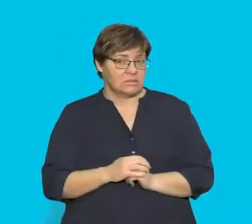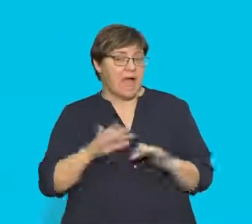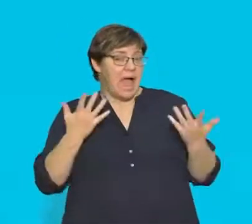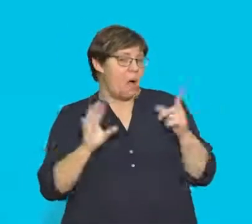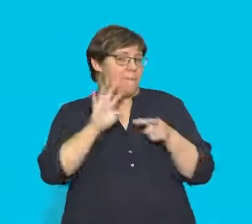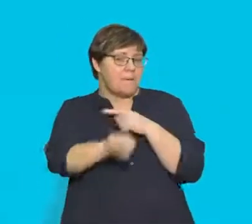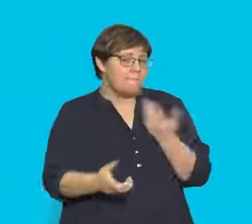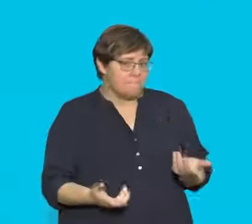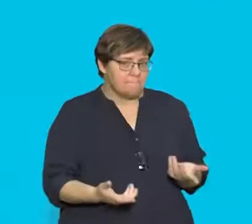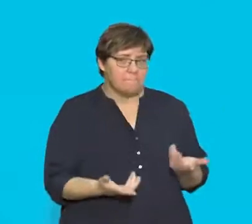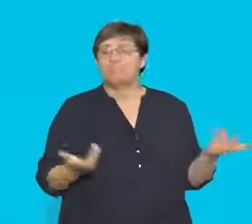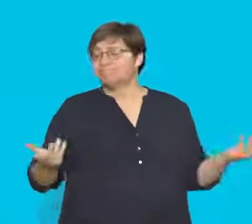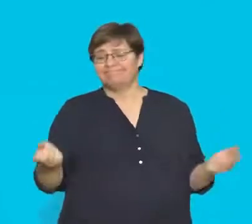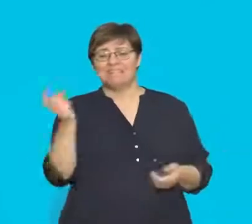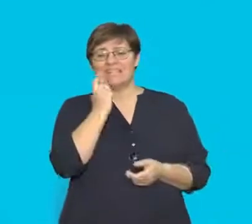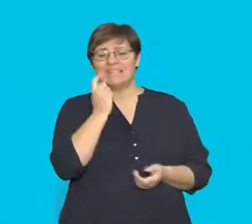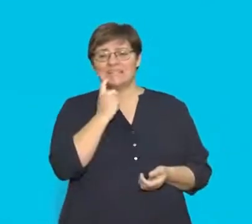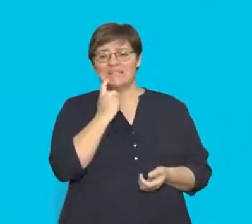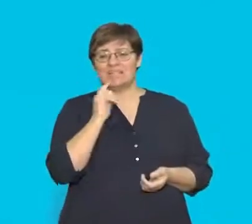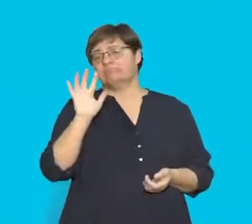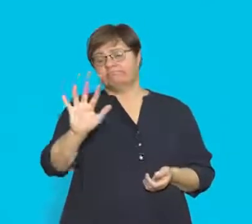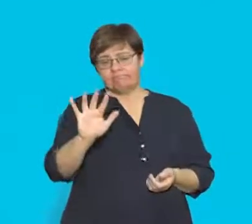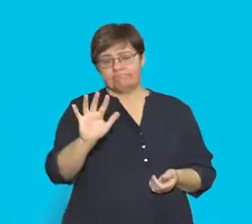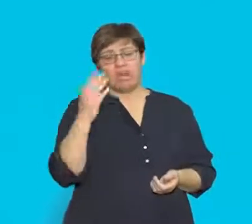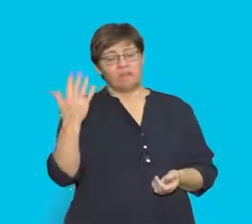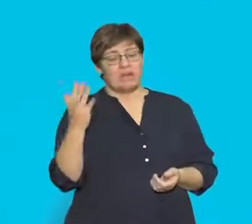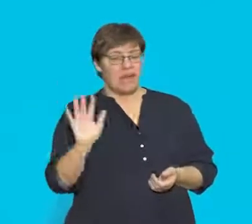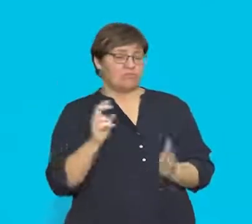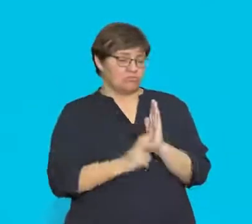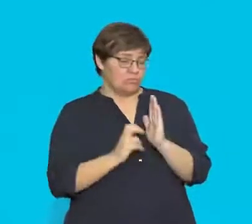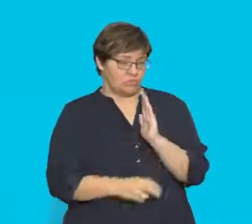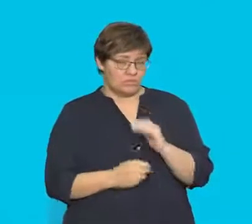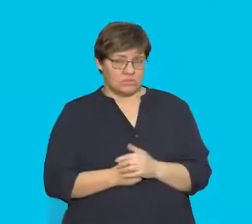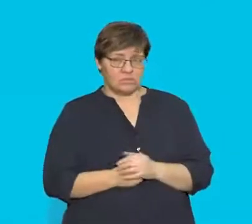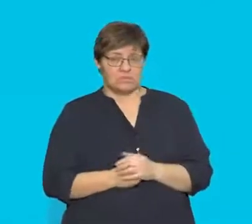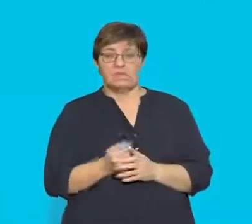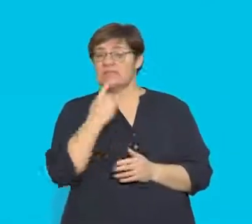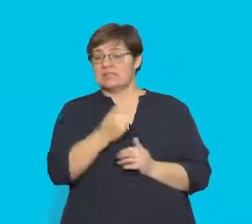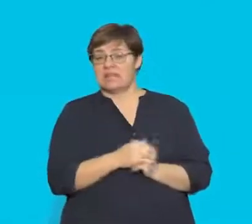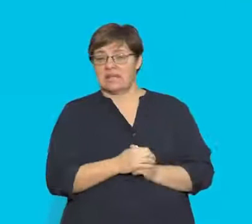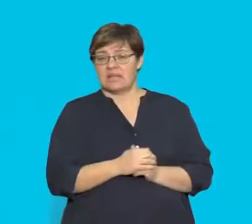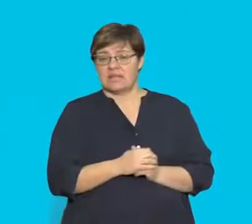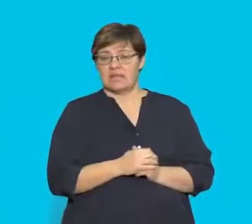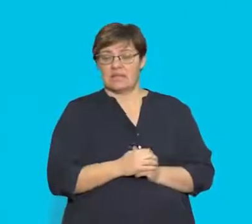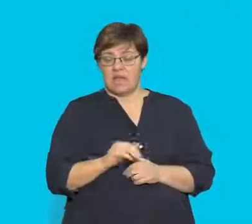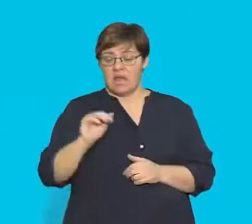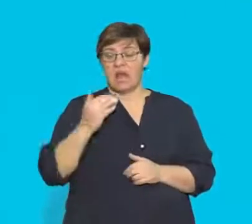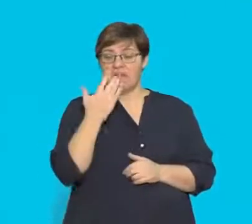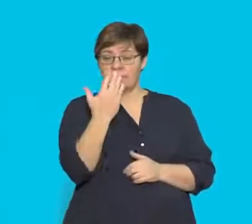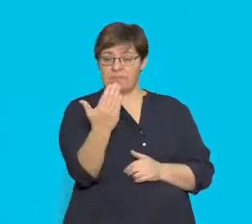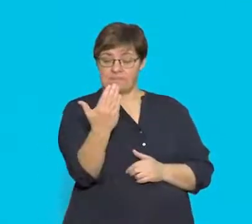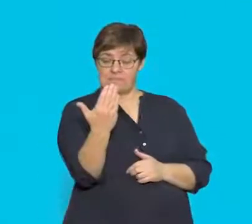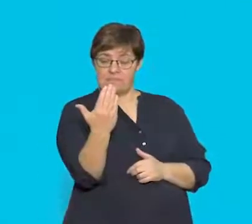how do you think we could find it? Well, the answer is easy. You're going to use your right-hand rule. You're going to say, let the